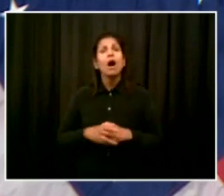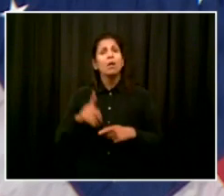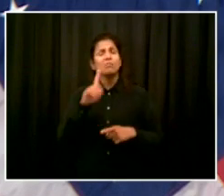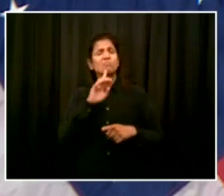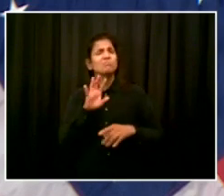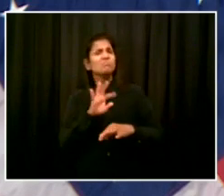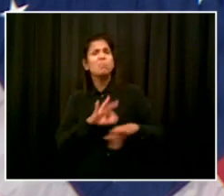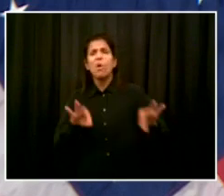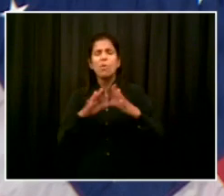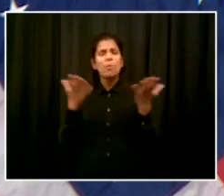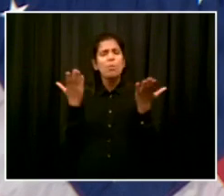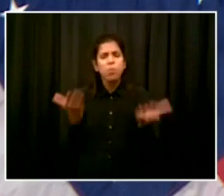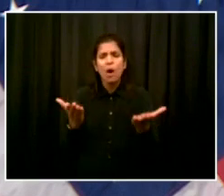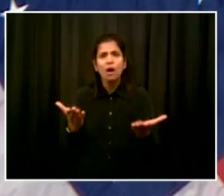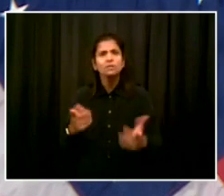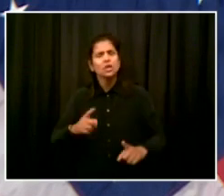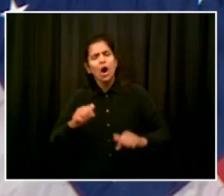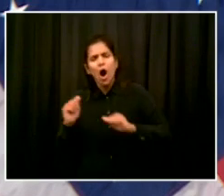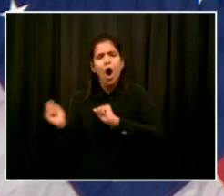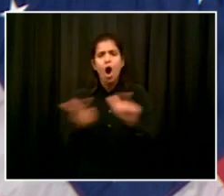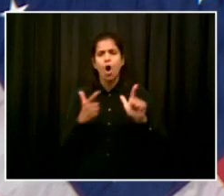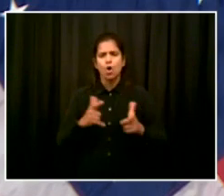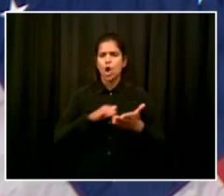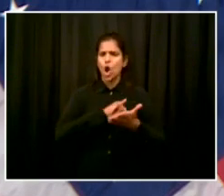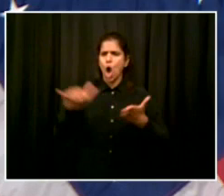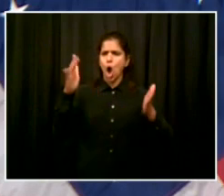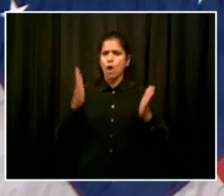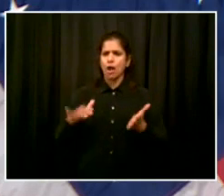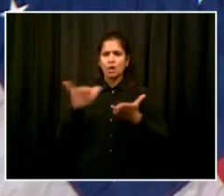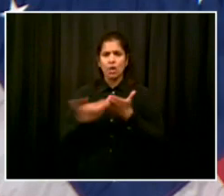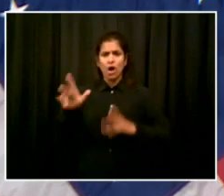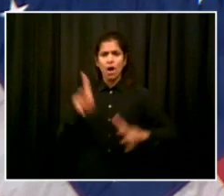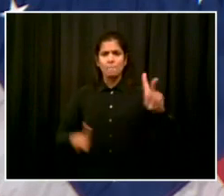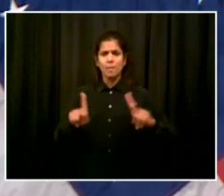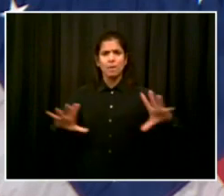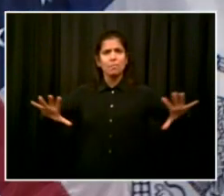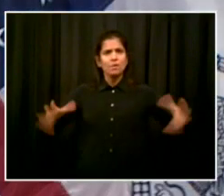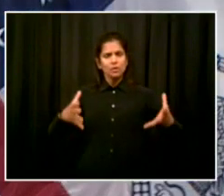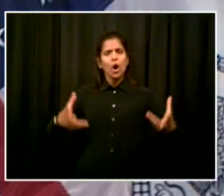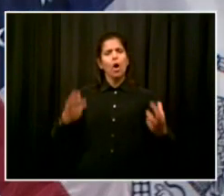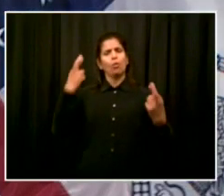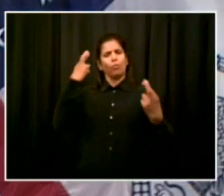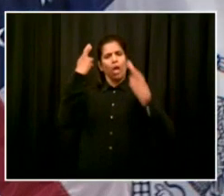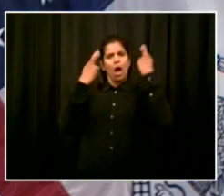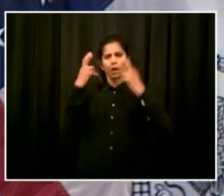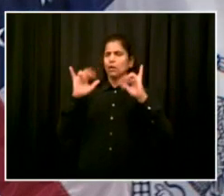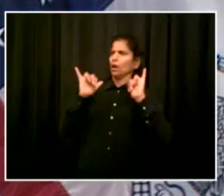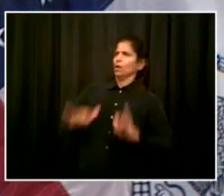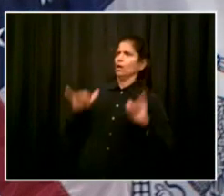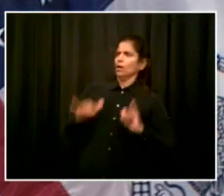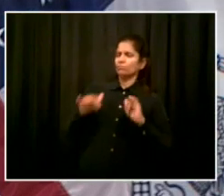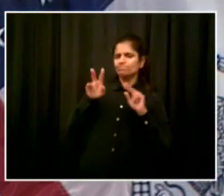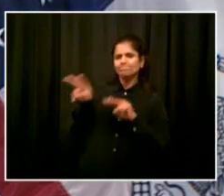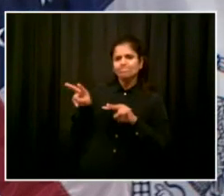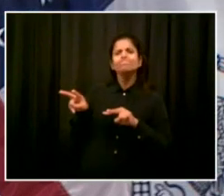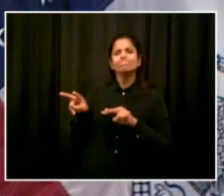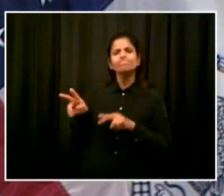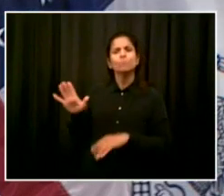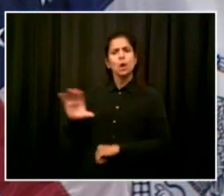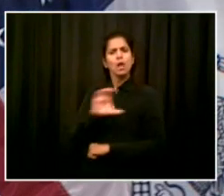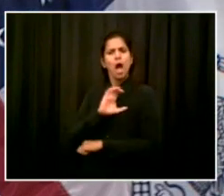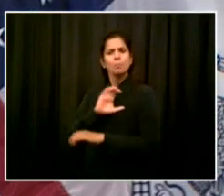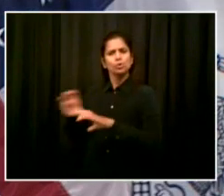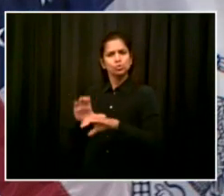to work together to fix it. And that's certainly what I'm committed to doing. Yeah, and Ruben, tell the stories